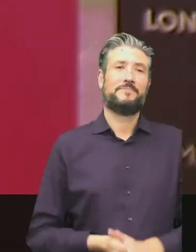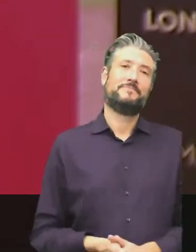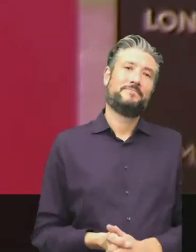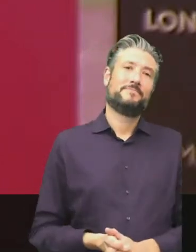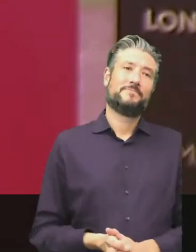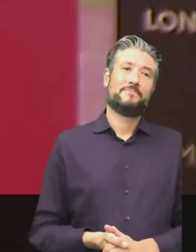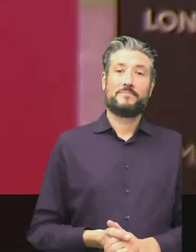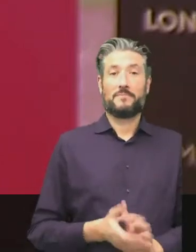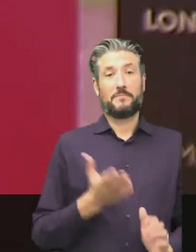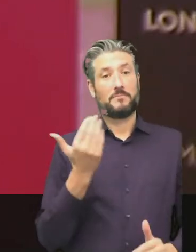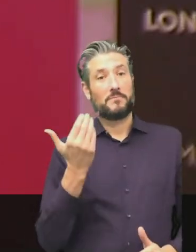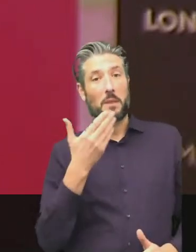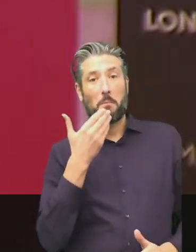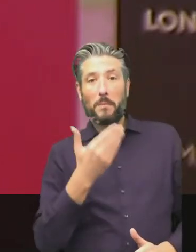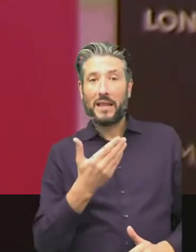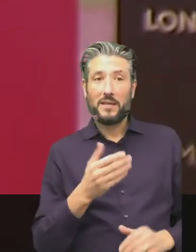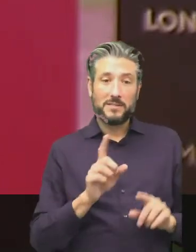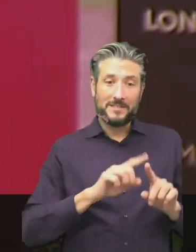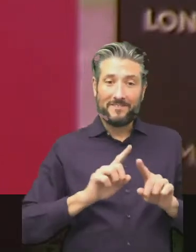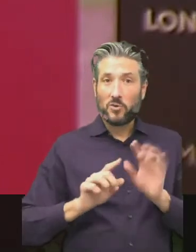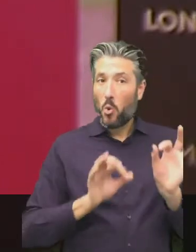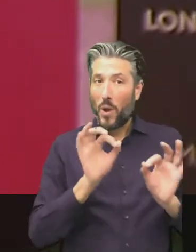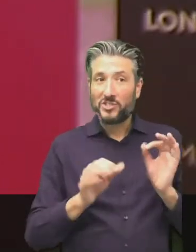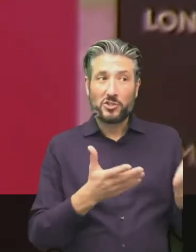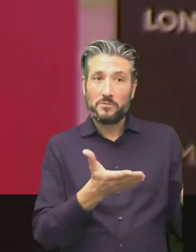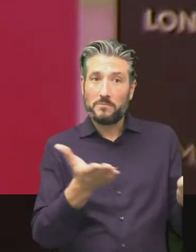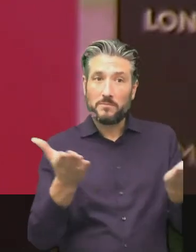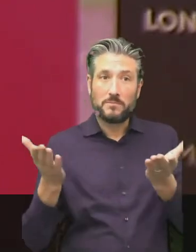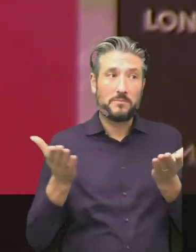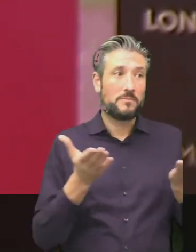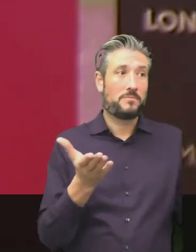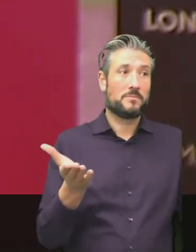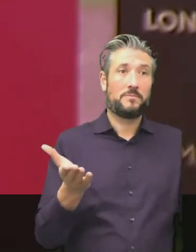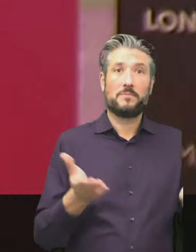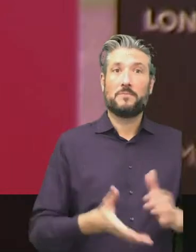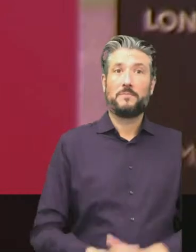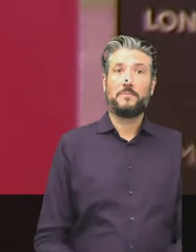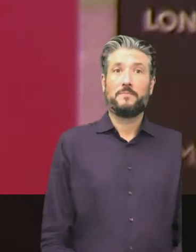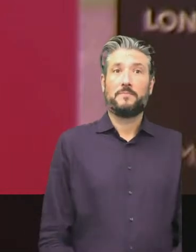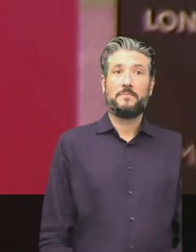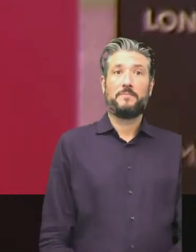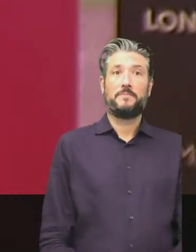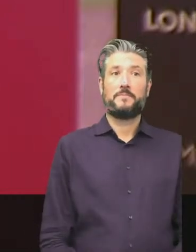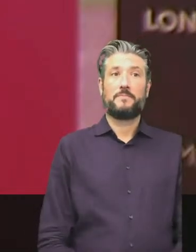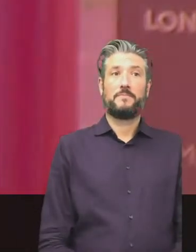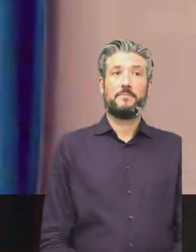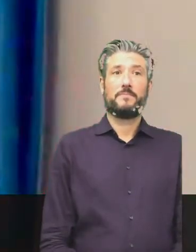please?